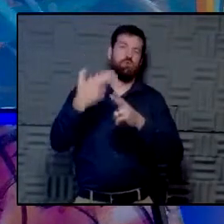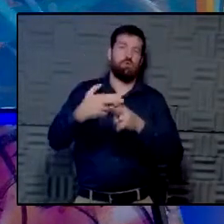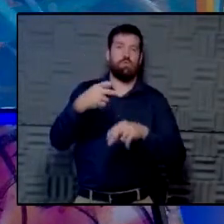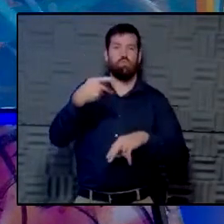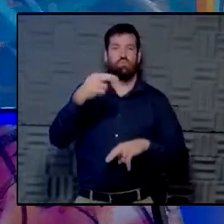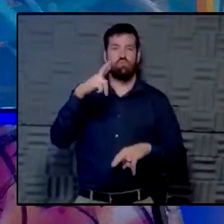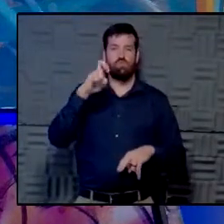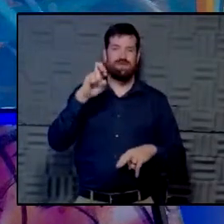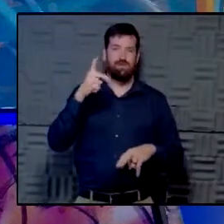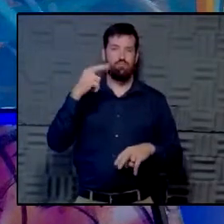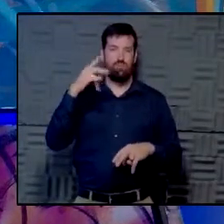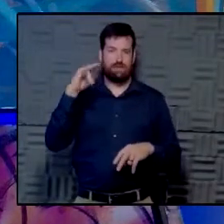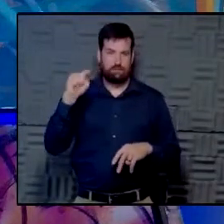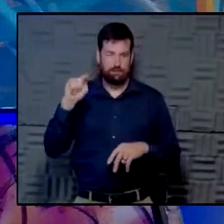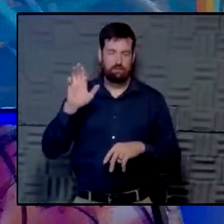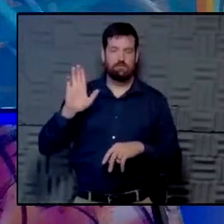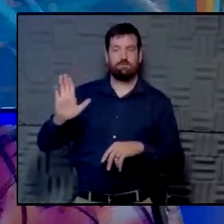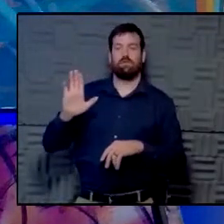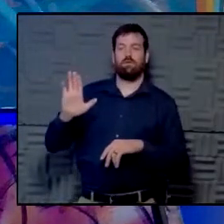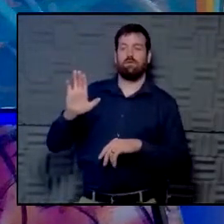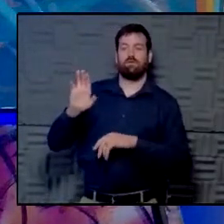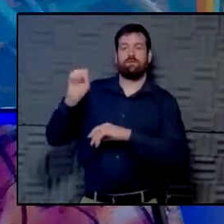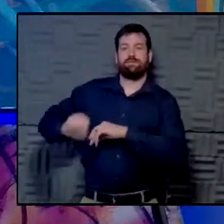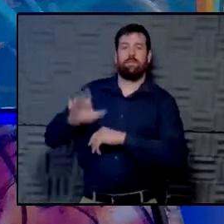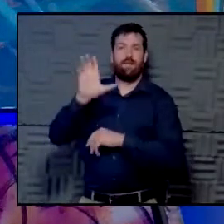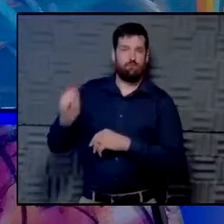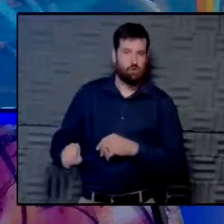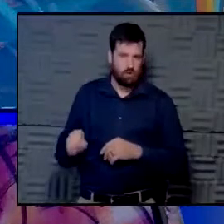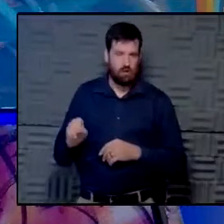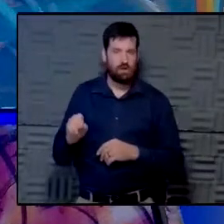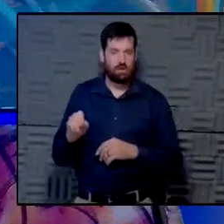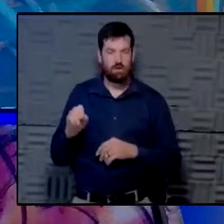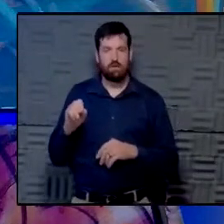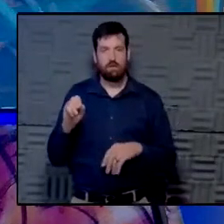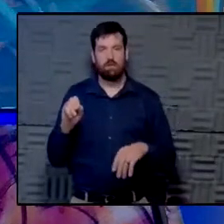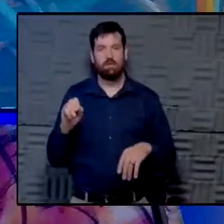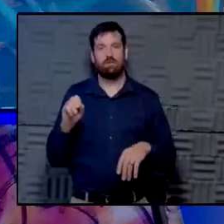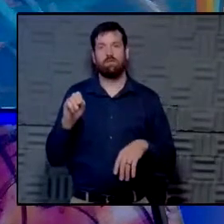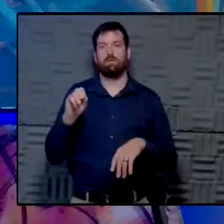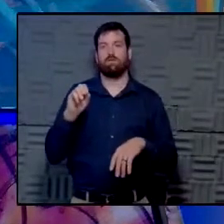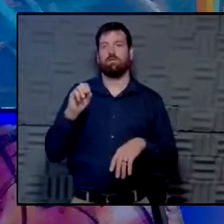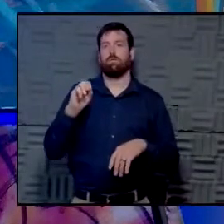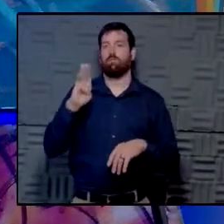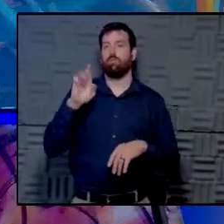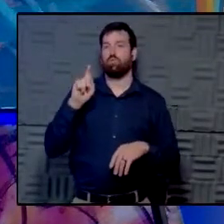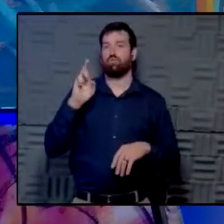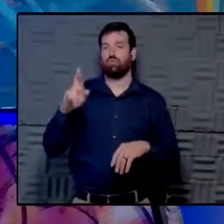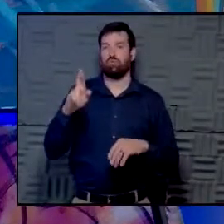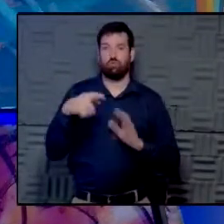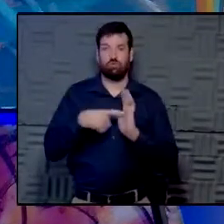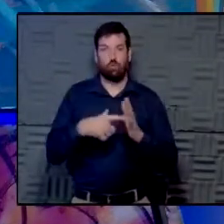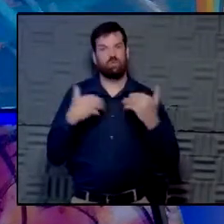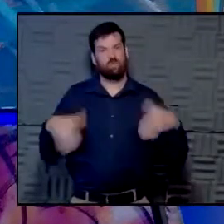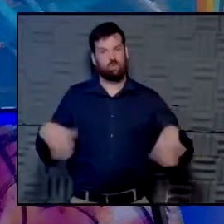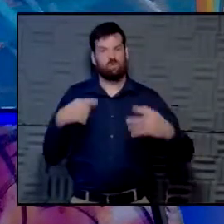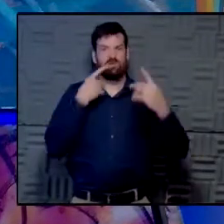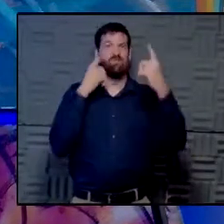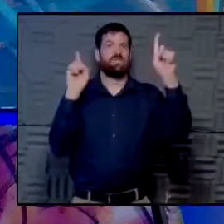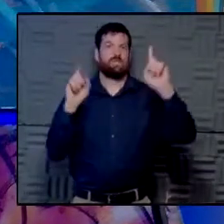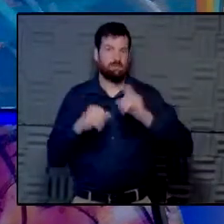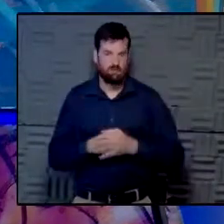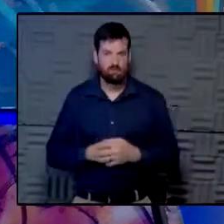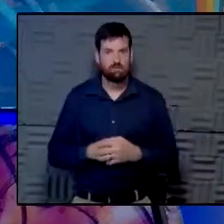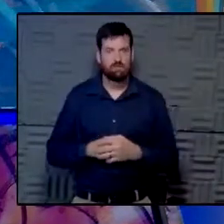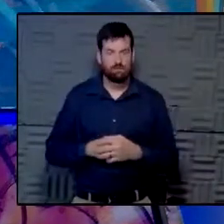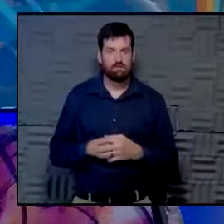variant booster, their South African variant booster. They produced a preprint journal article showing that very good efficacy. So